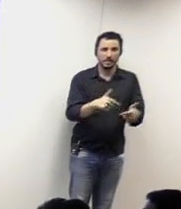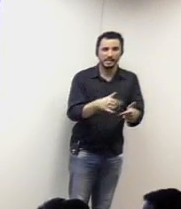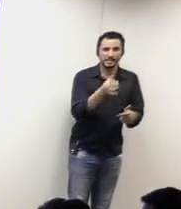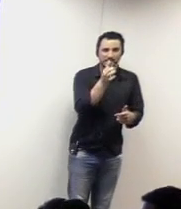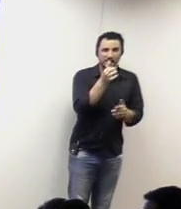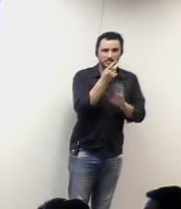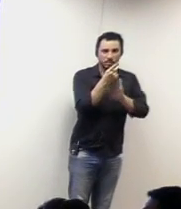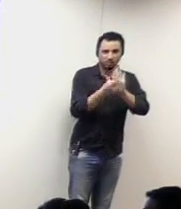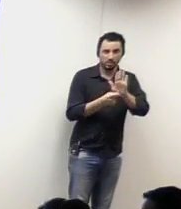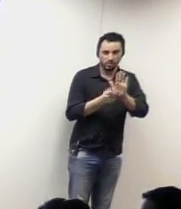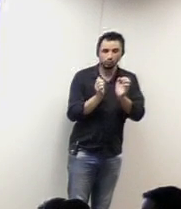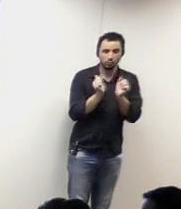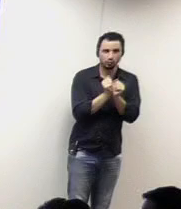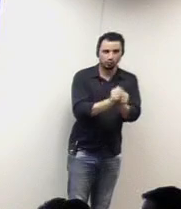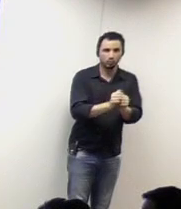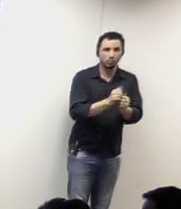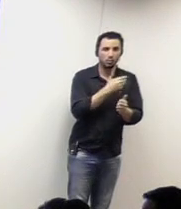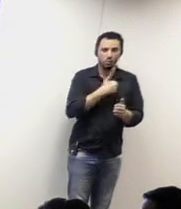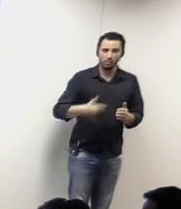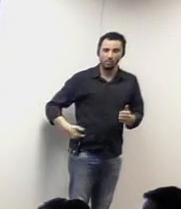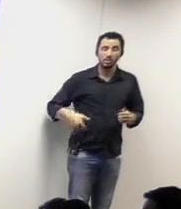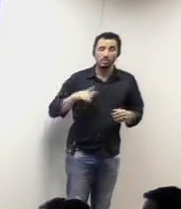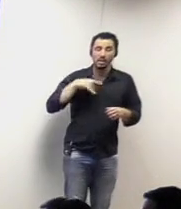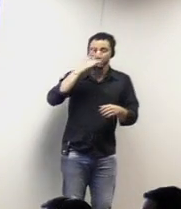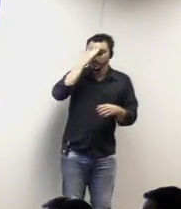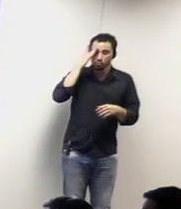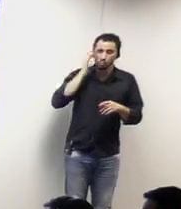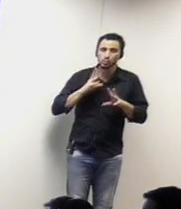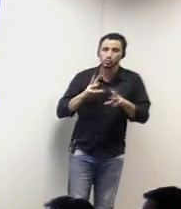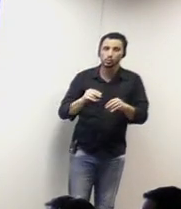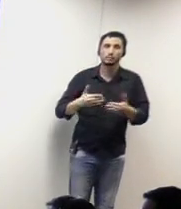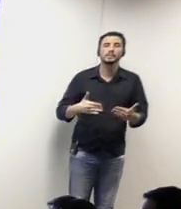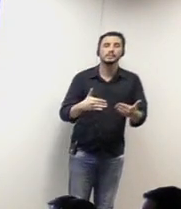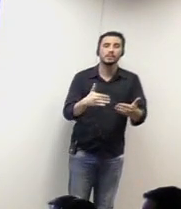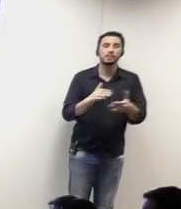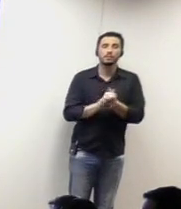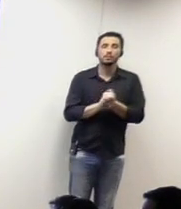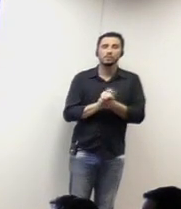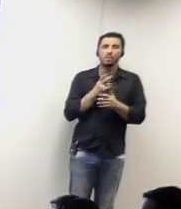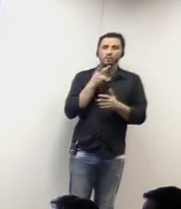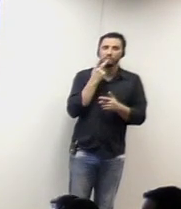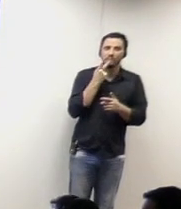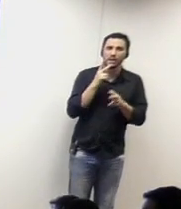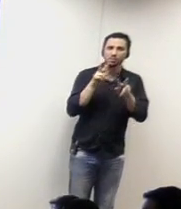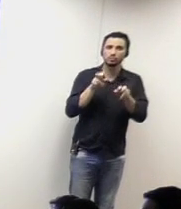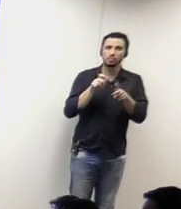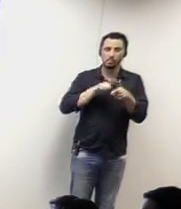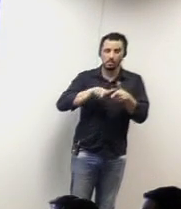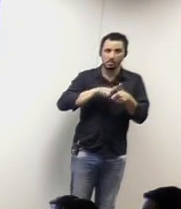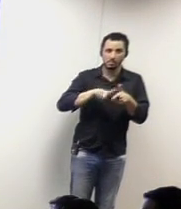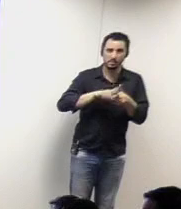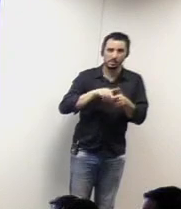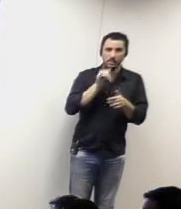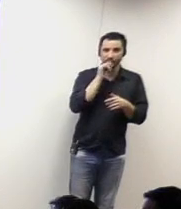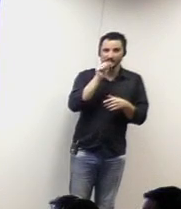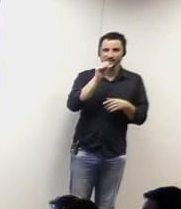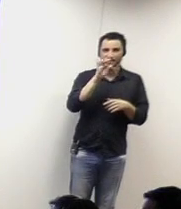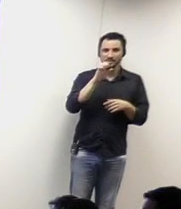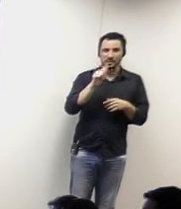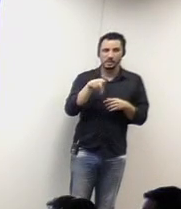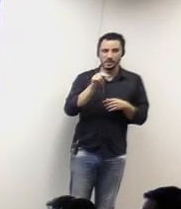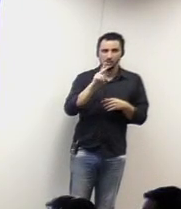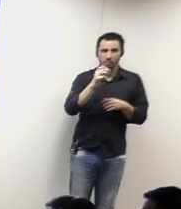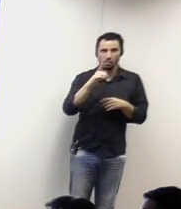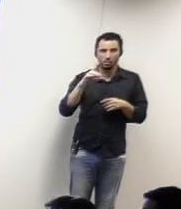from across the ministries together to talk about these problems. They're different stakeholders. And in some cases, they've been trying to bring in other